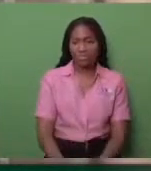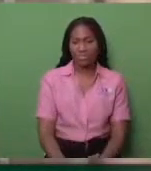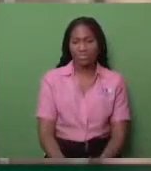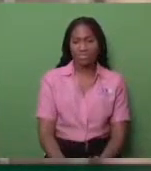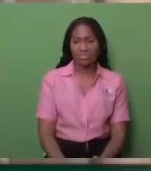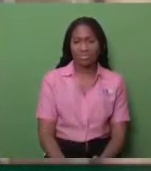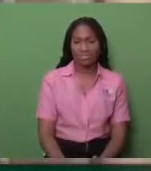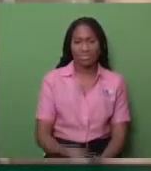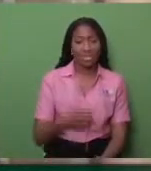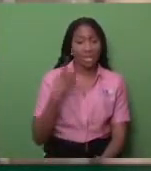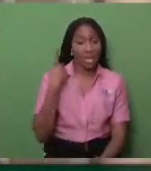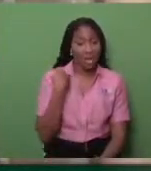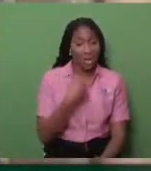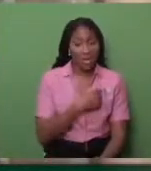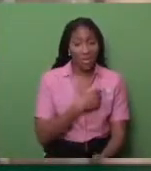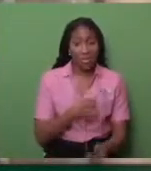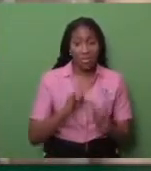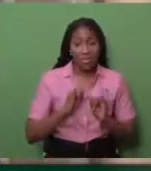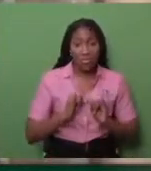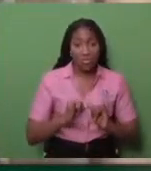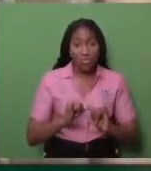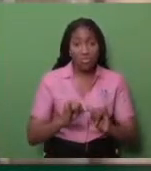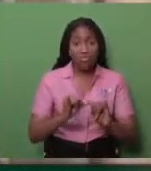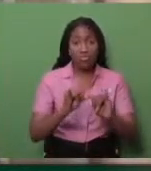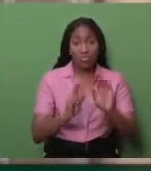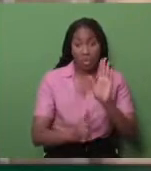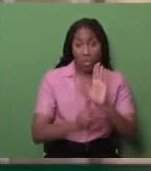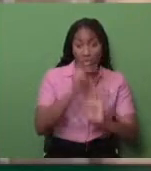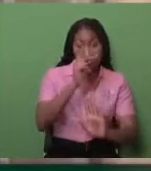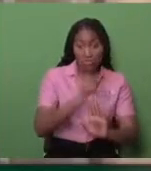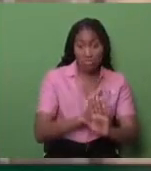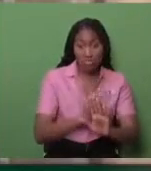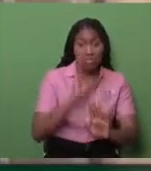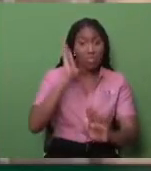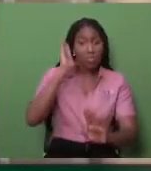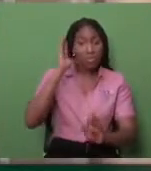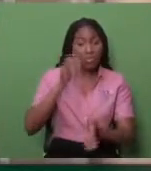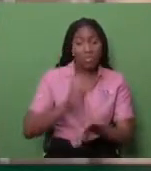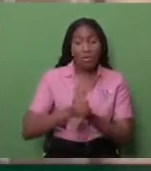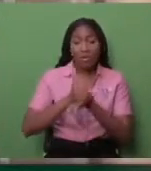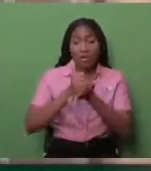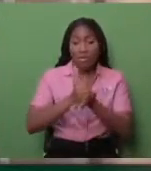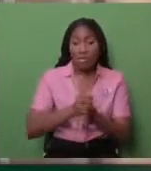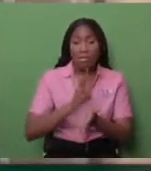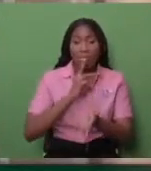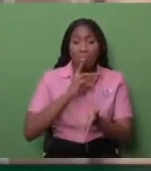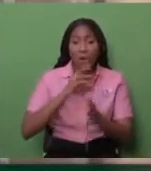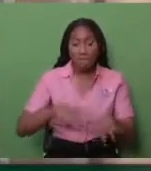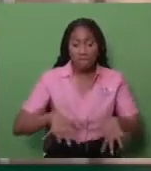out that program, all this flooding you're having all over the country may not have come to pass. But I see